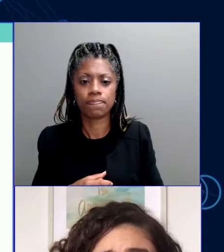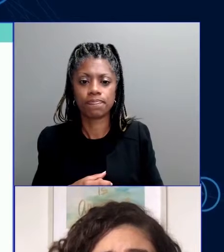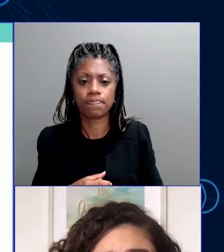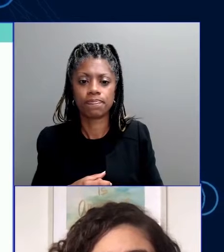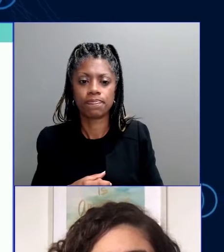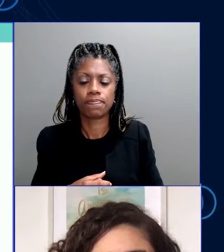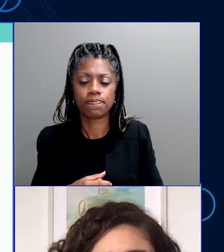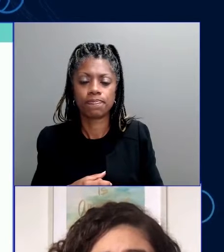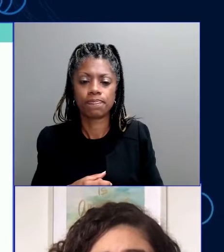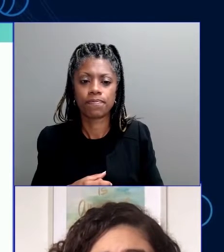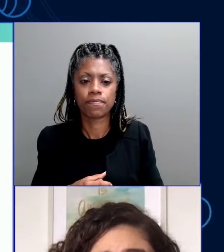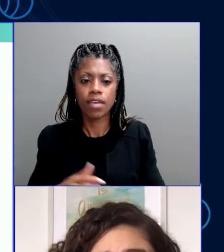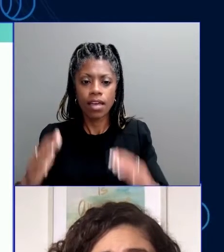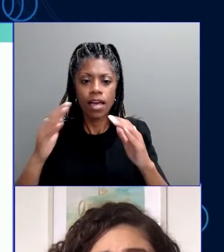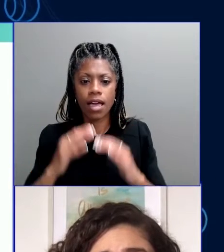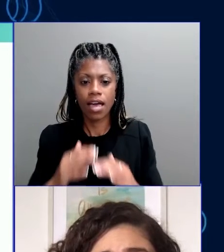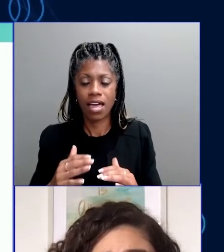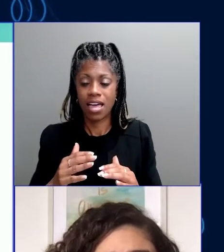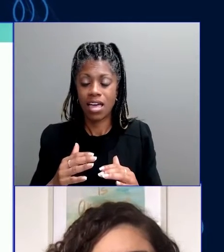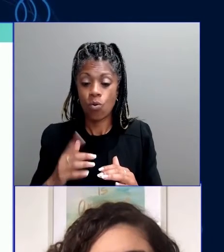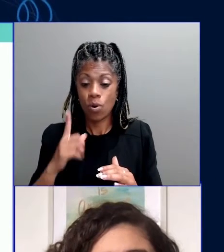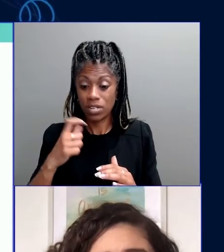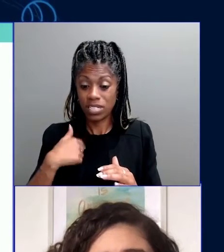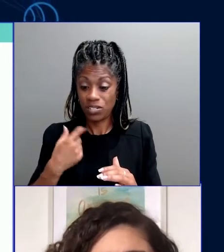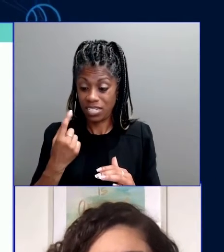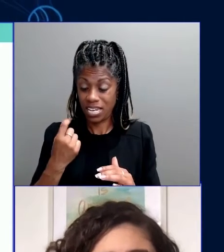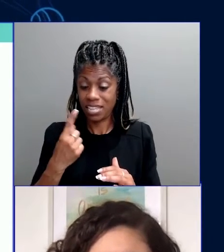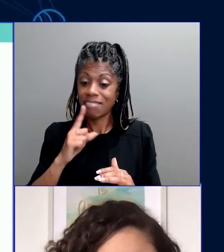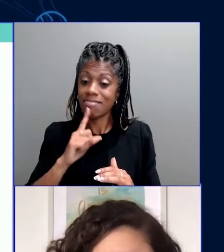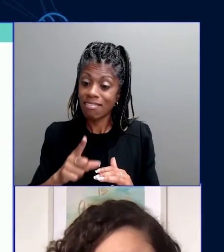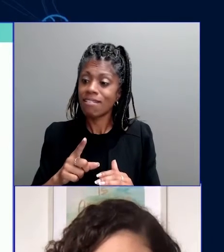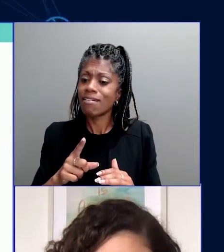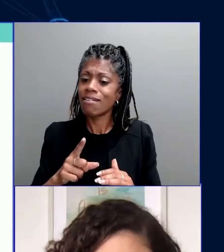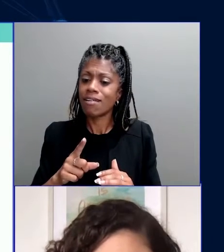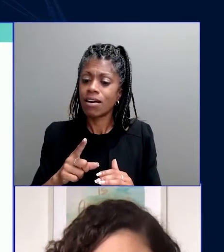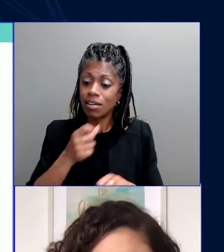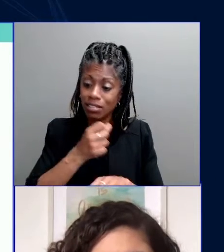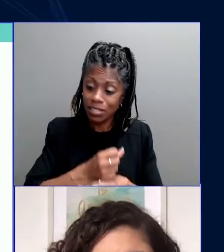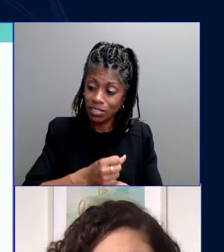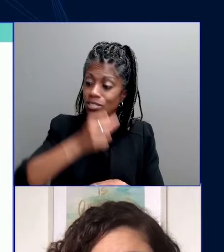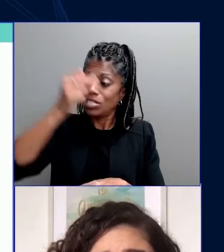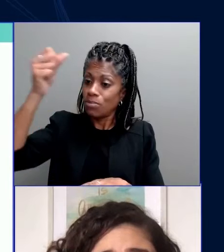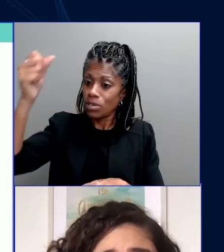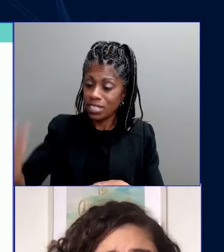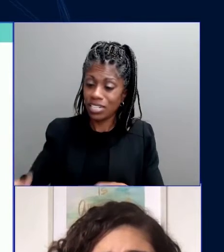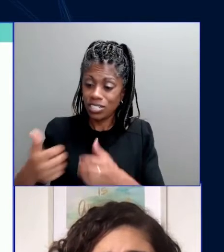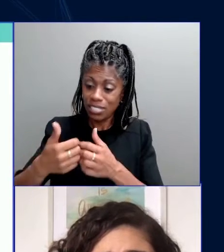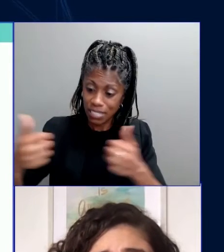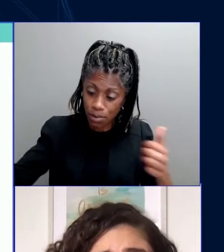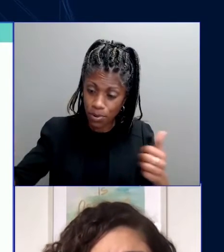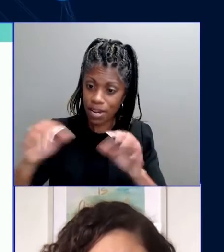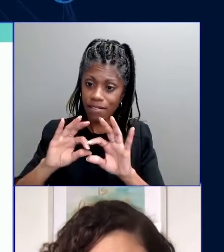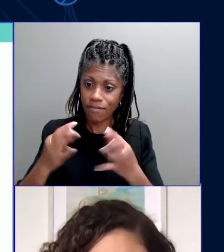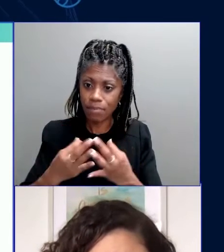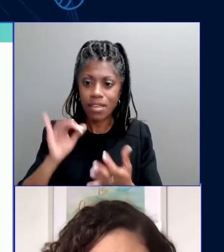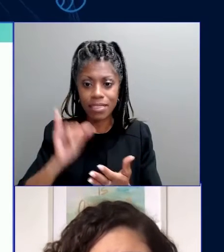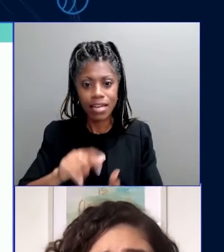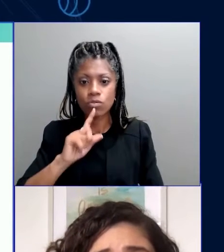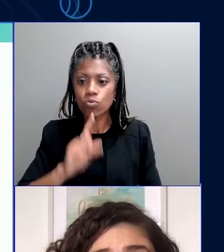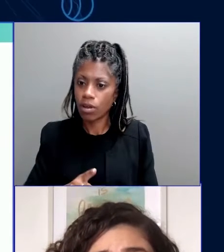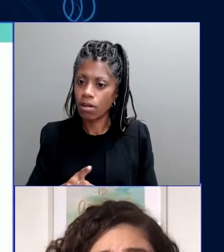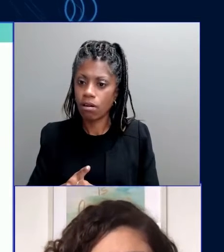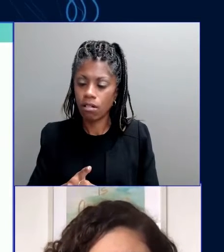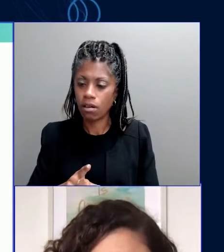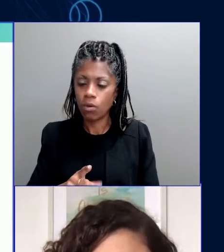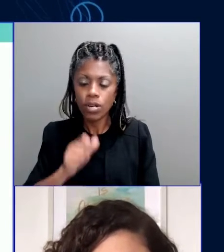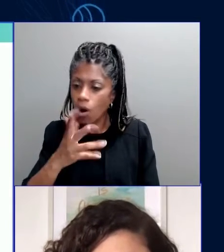Our last goal is about, us knowing that this fight is not just about DACA. DACA, like Jose mentioned, is temporary. It leaves